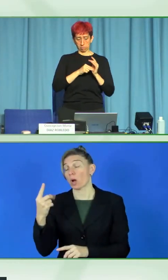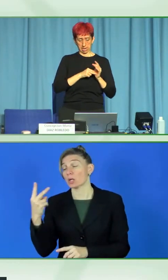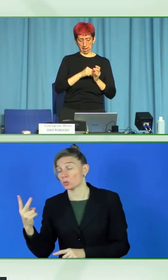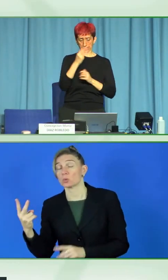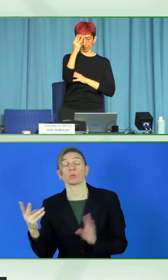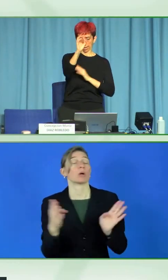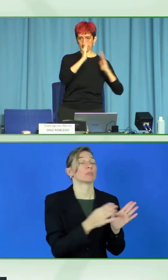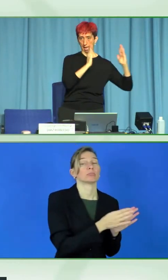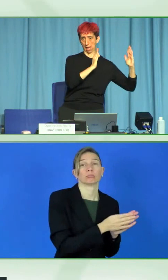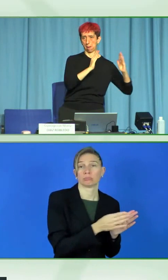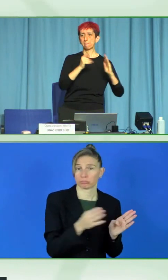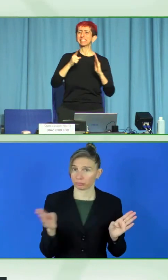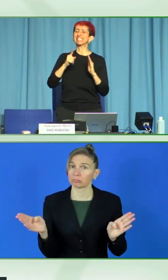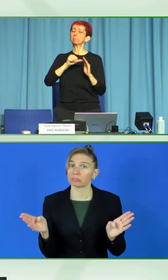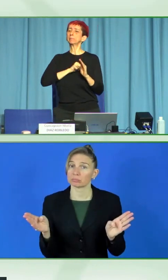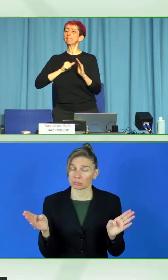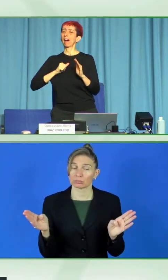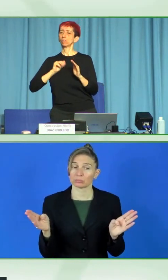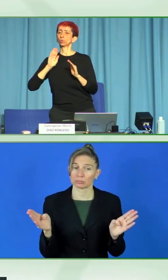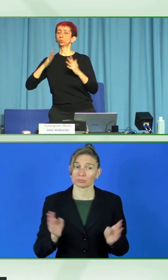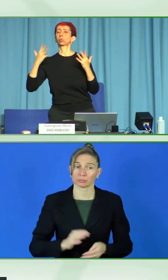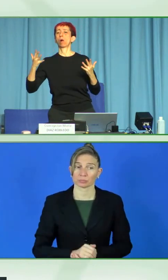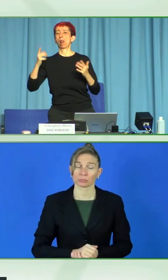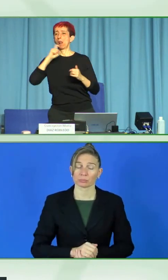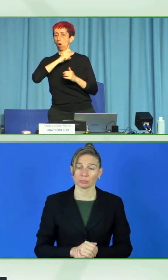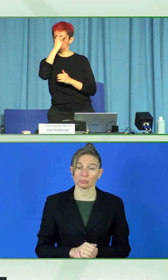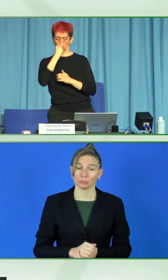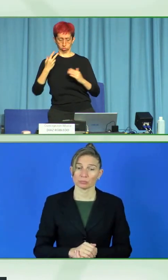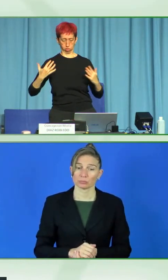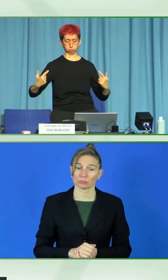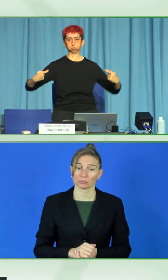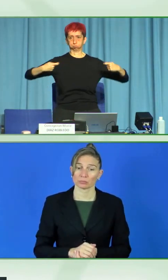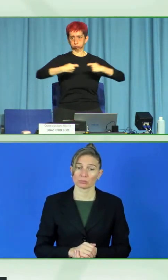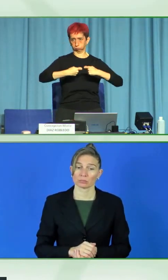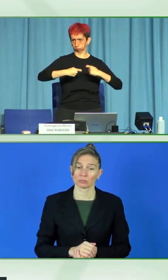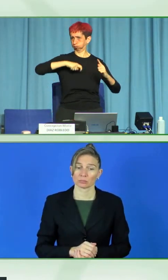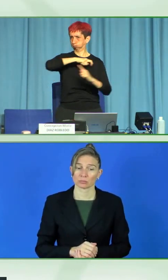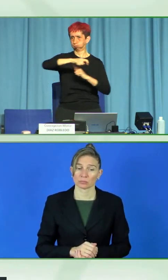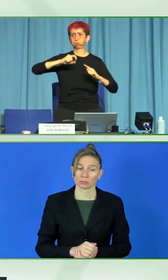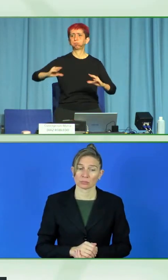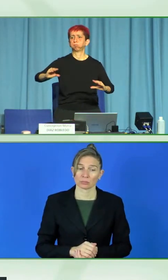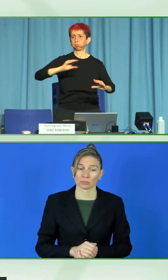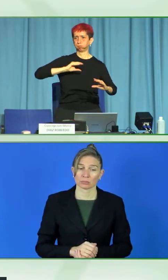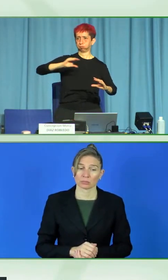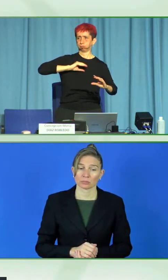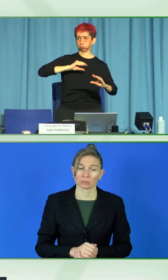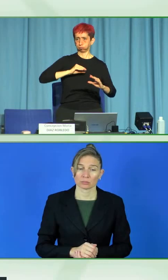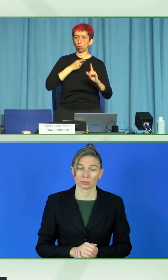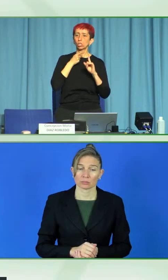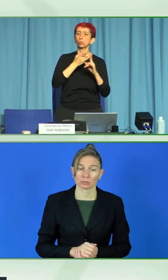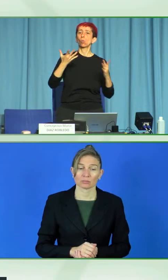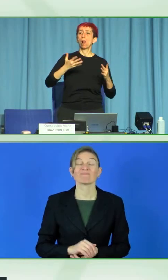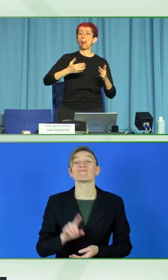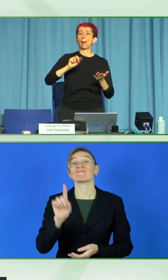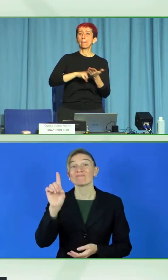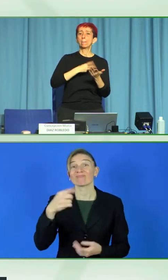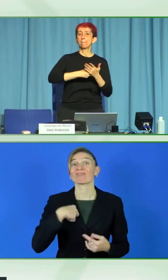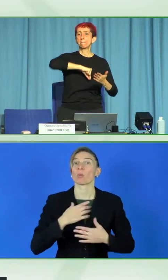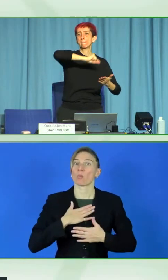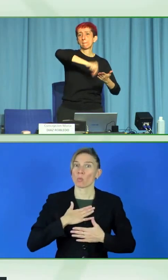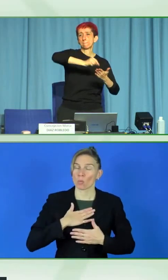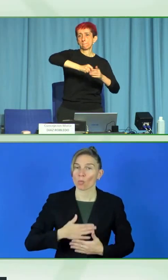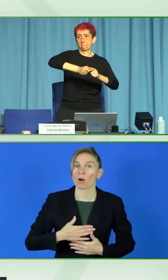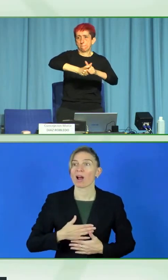course, we want to be a service free of charge for every